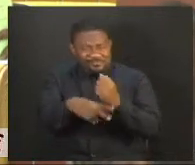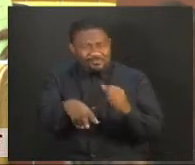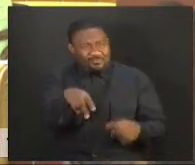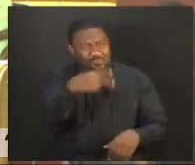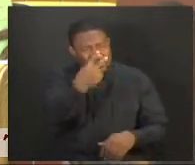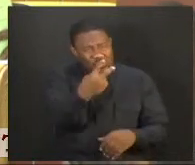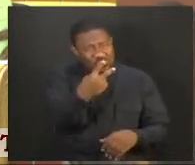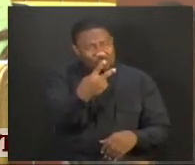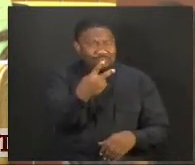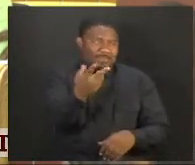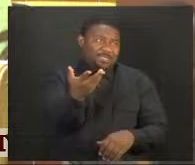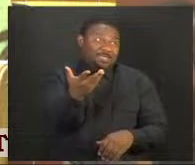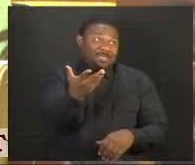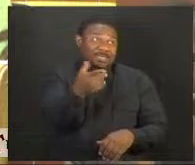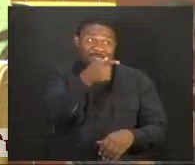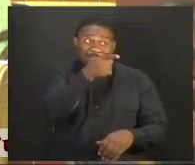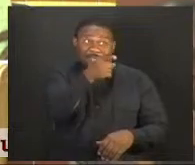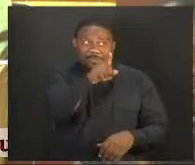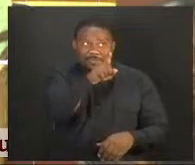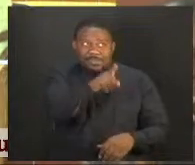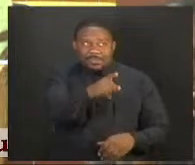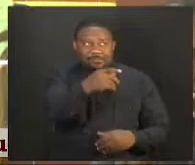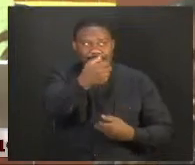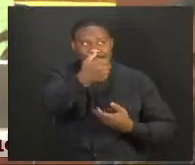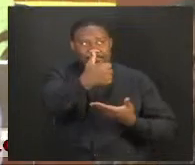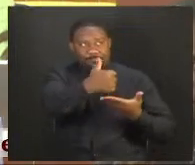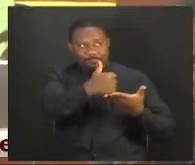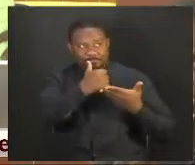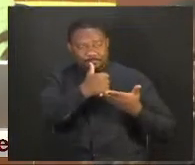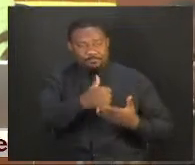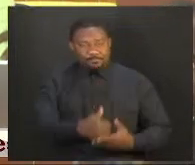I seek your superior judgment.